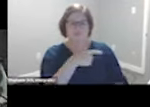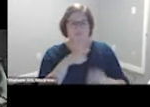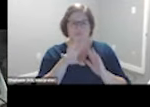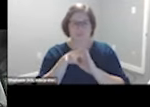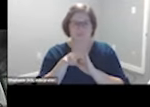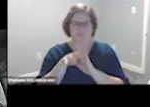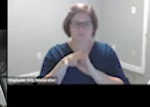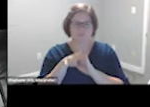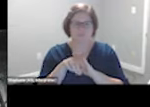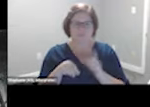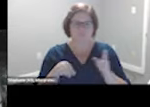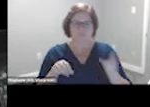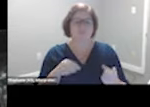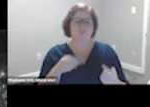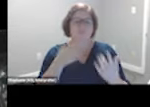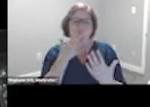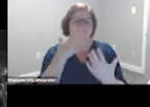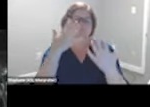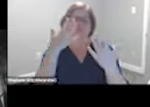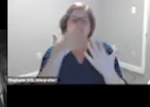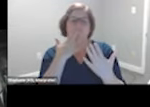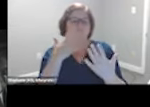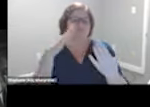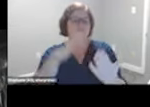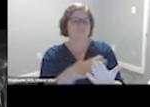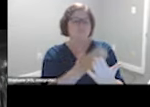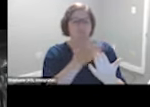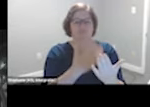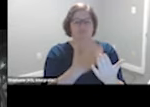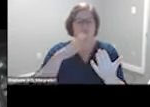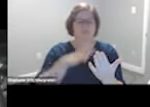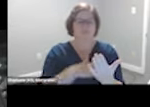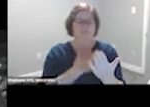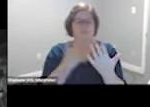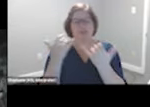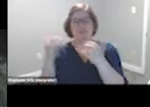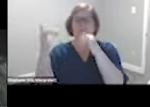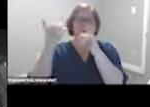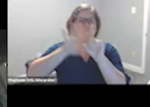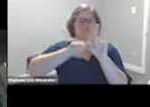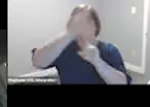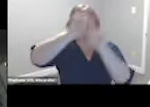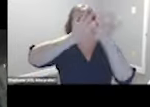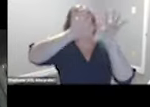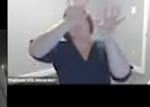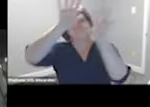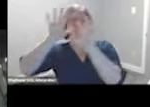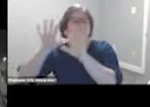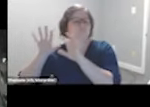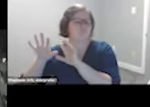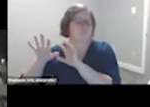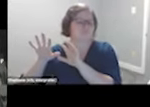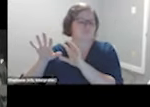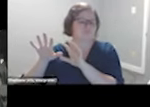Fly me to the moon and let me play among the stars. Let me see what